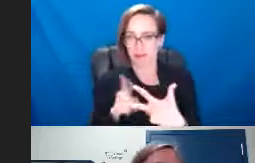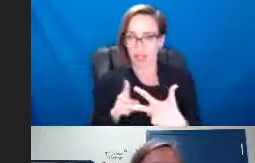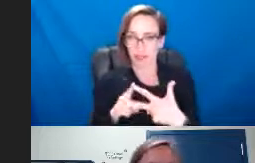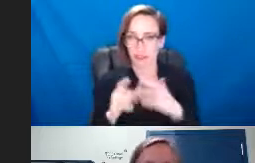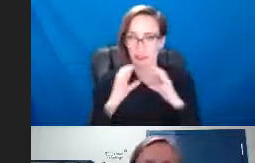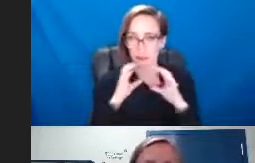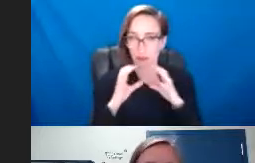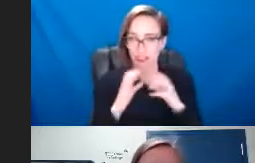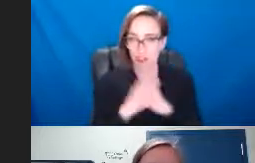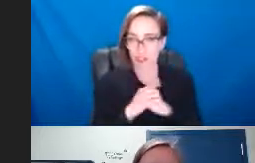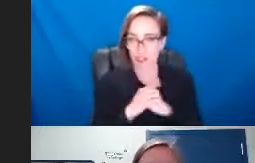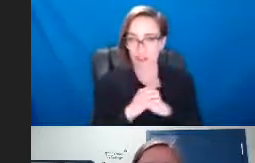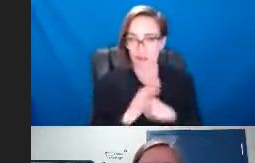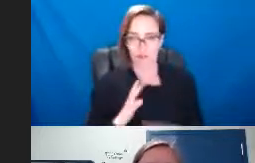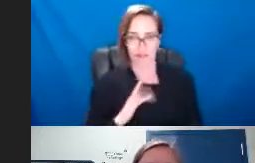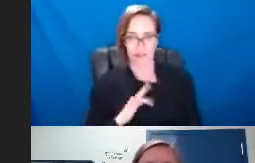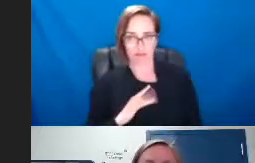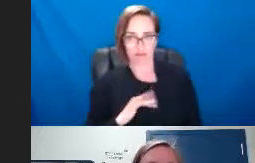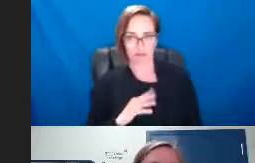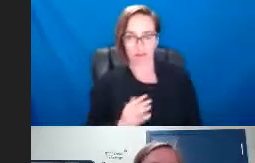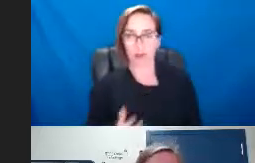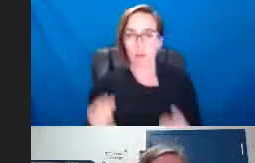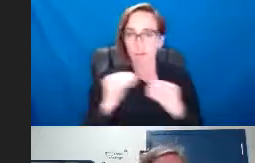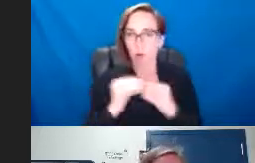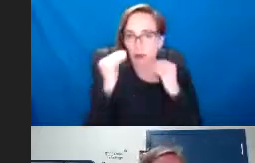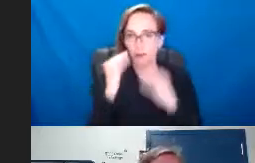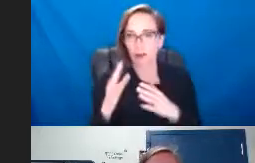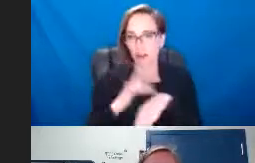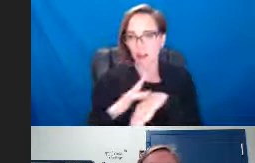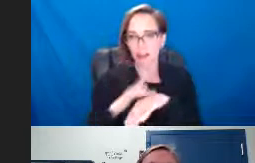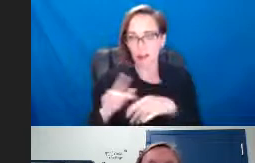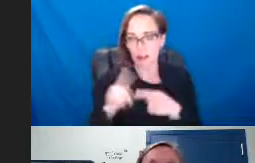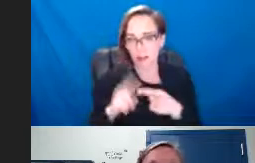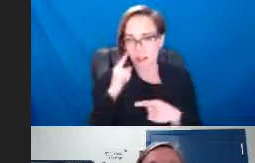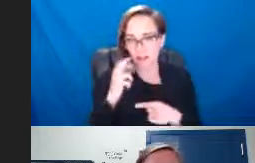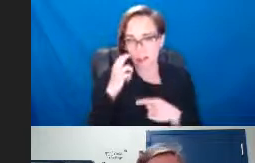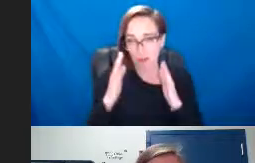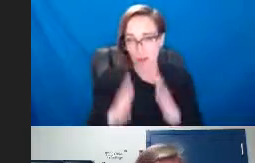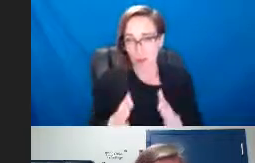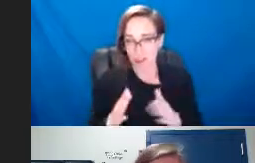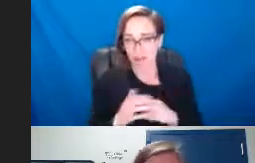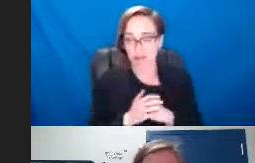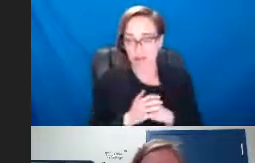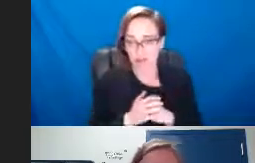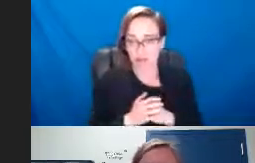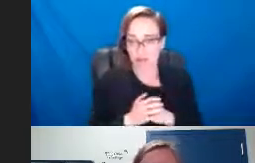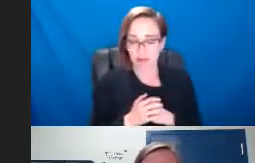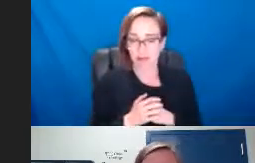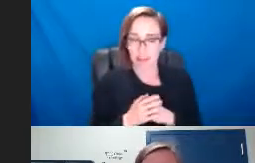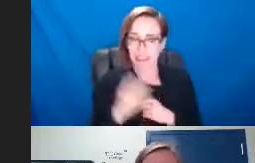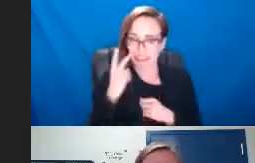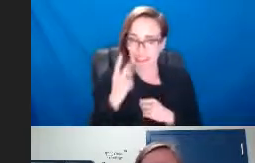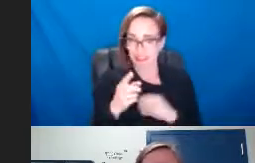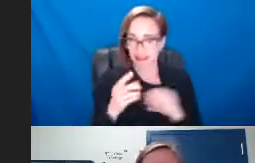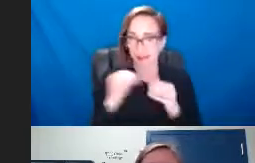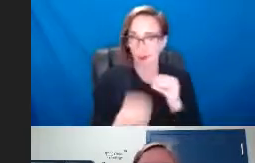said, communication has developed so greatly that we are seeing this now.